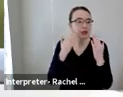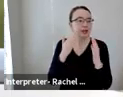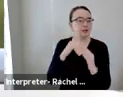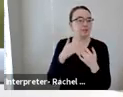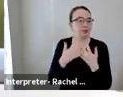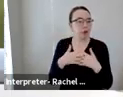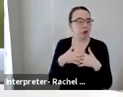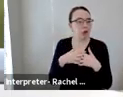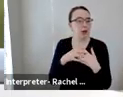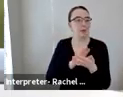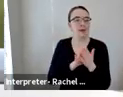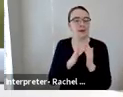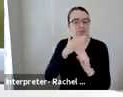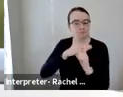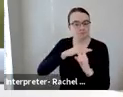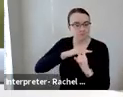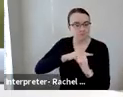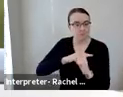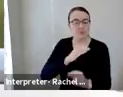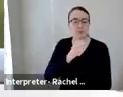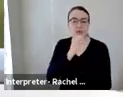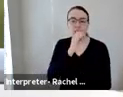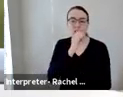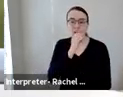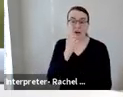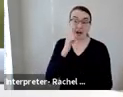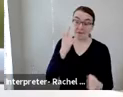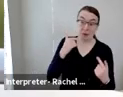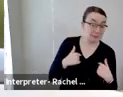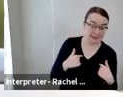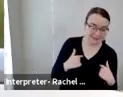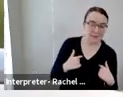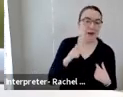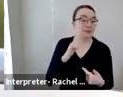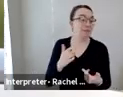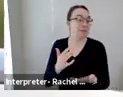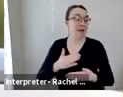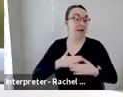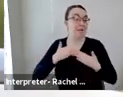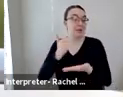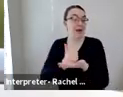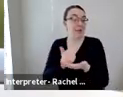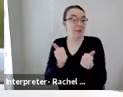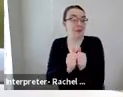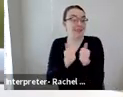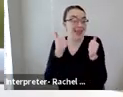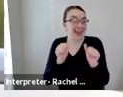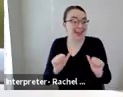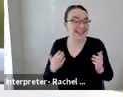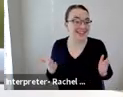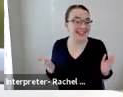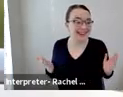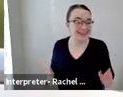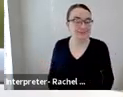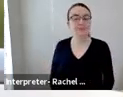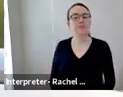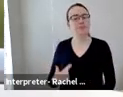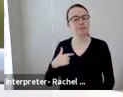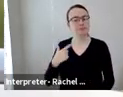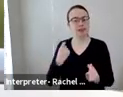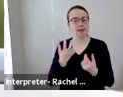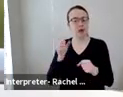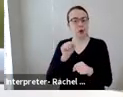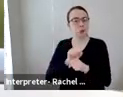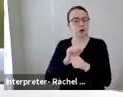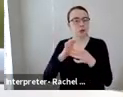happy to help you with anything. What's very funny is that I did a lot of work in this